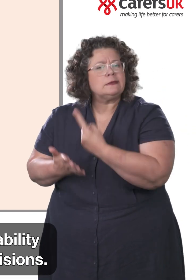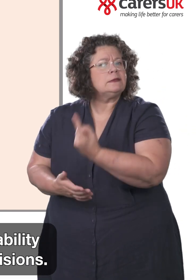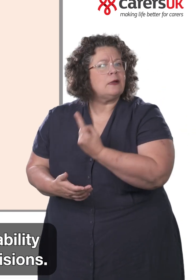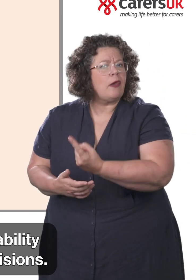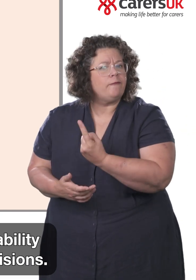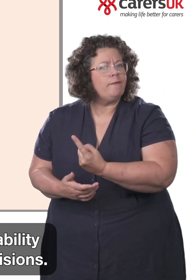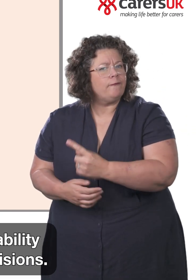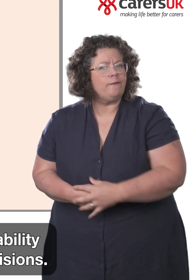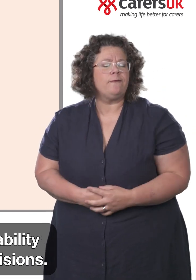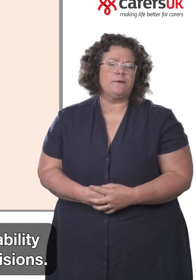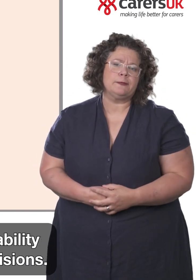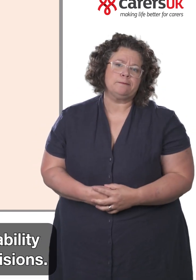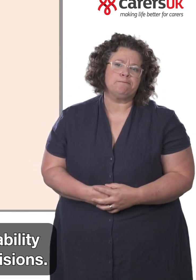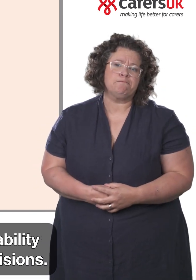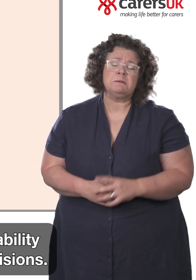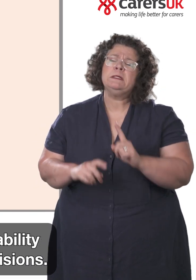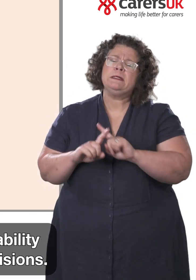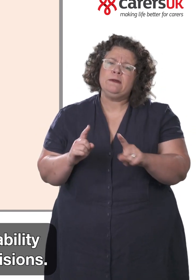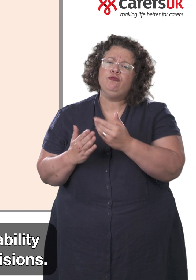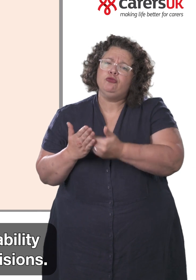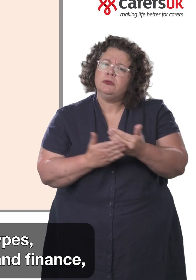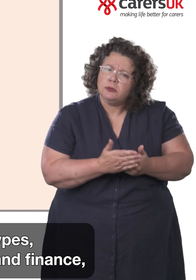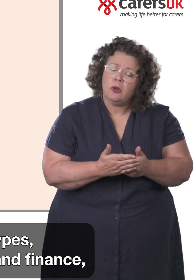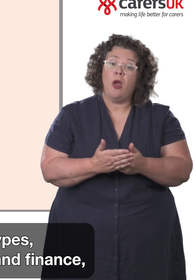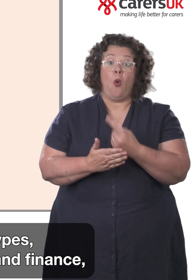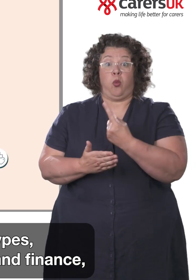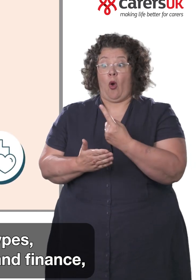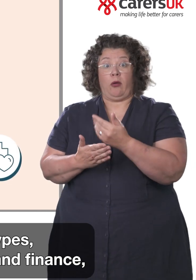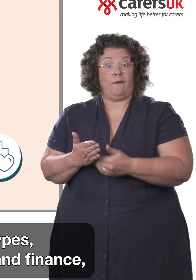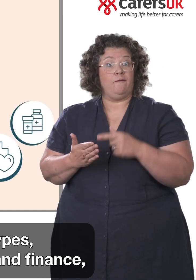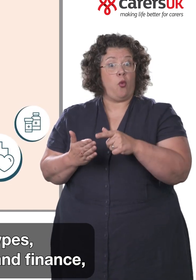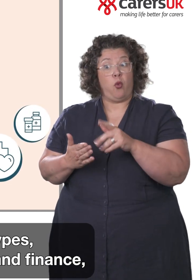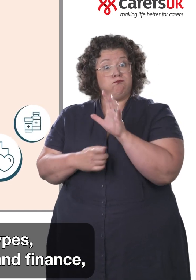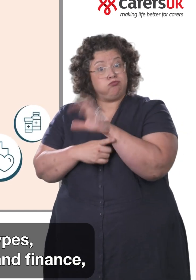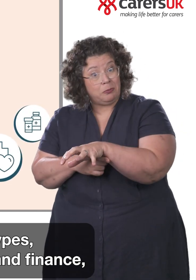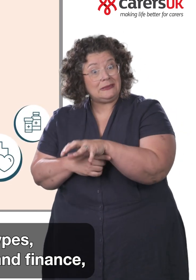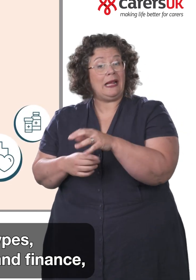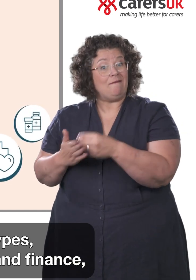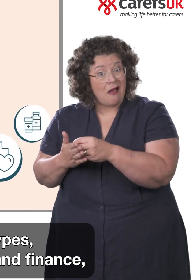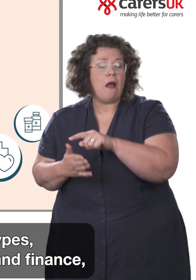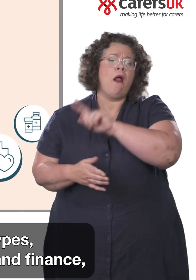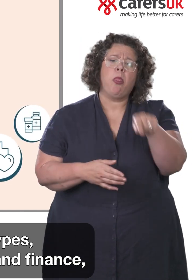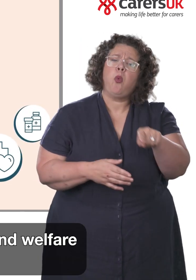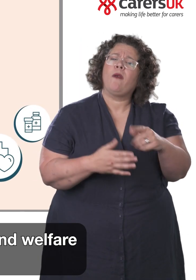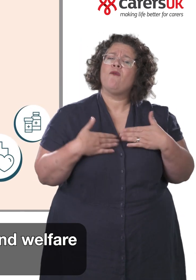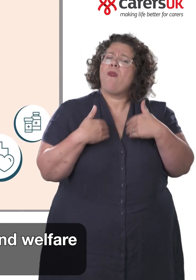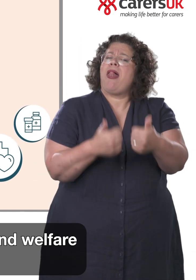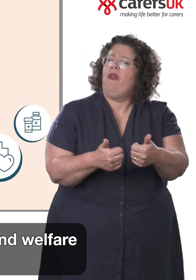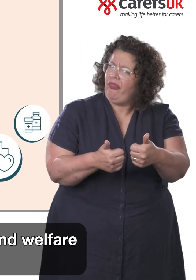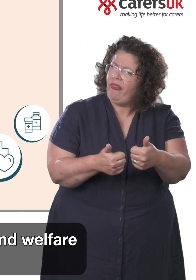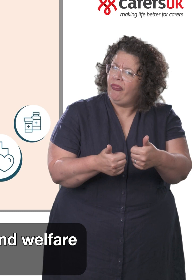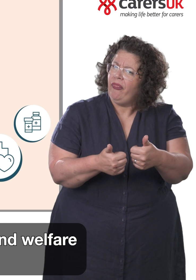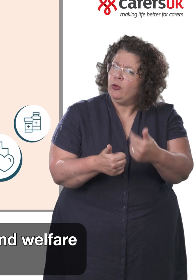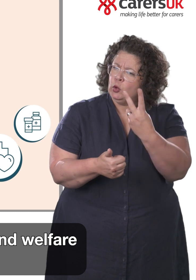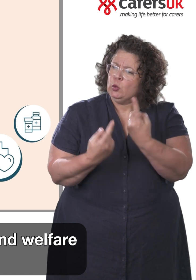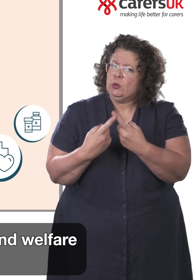they lose the ability to make their own decisions. There are different types, including one for property and finance, as well as one for